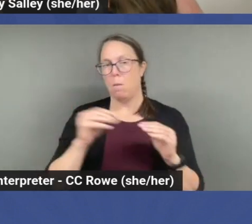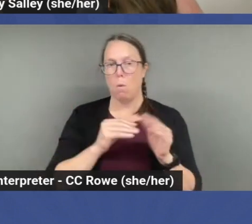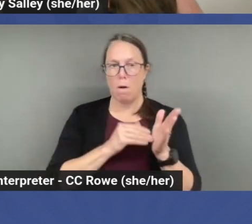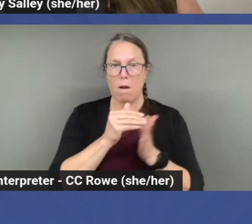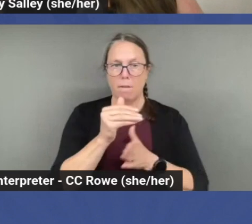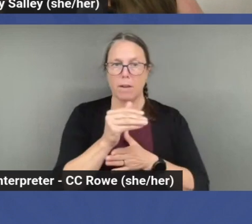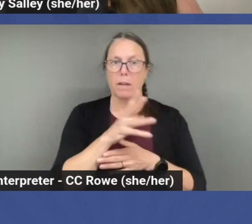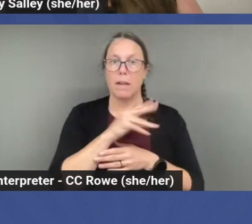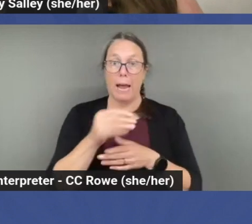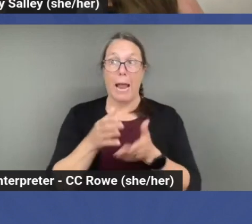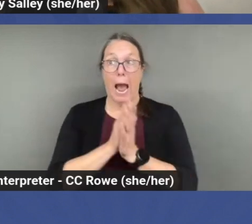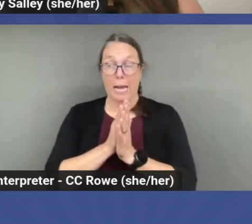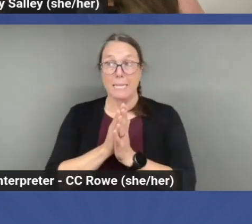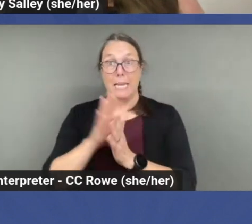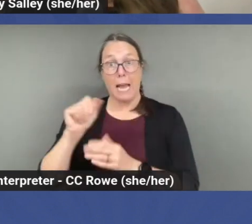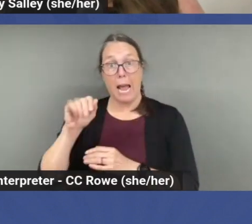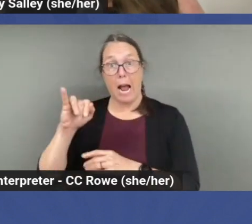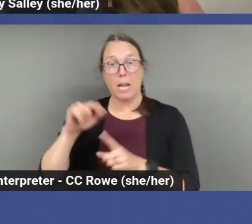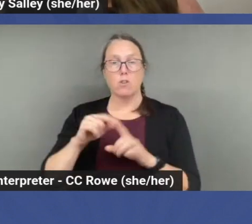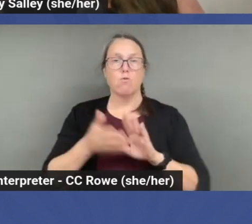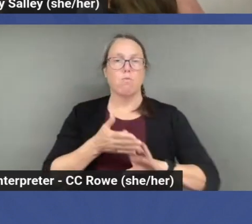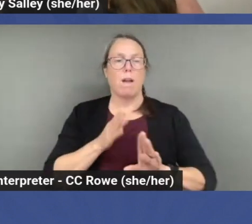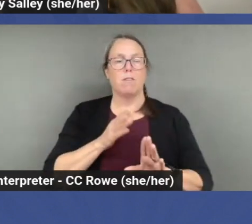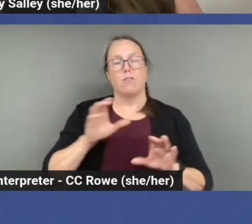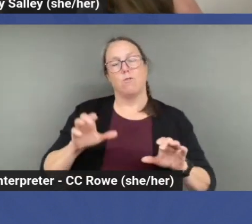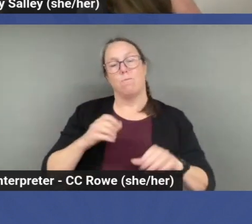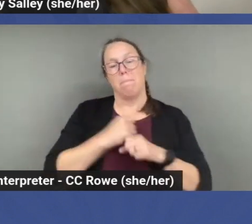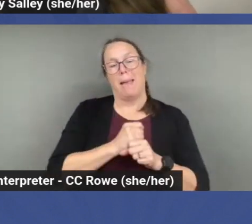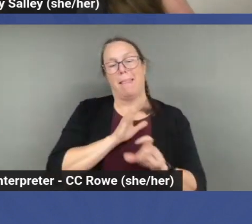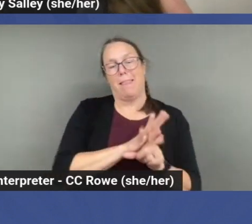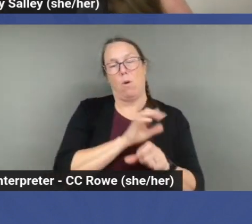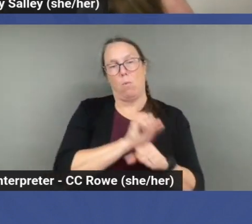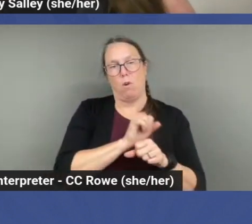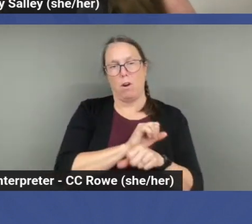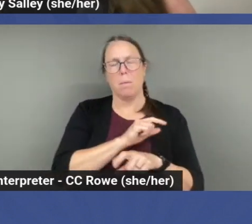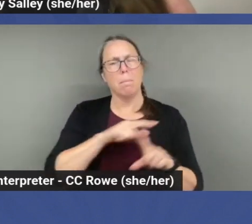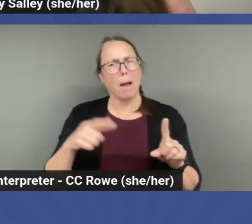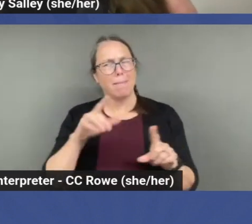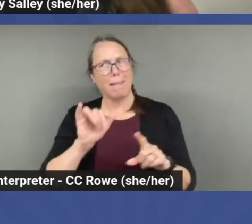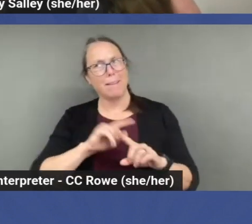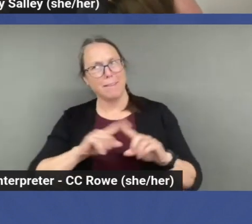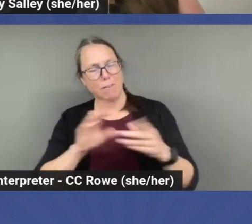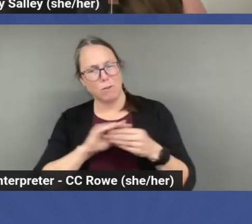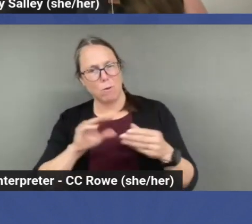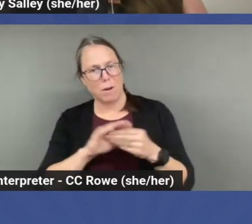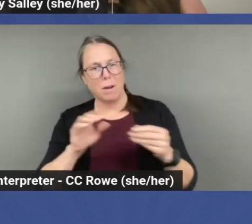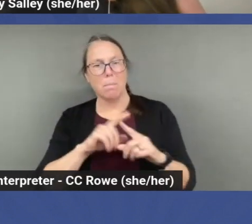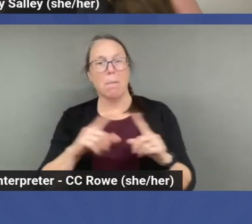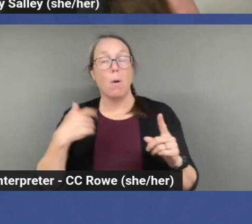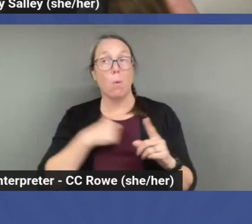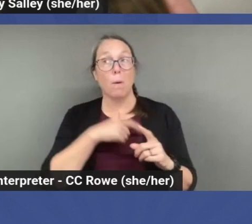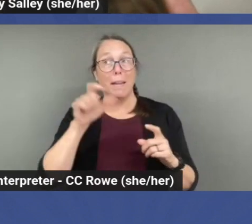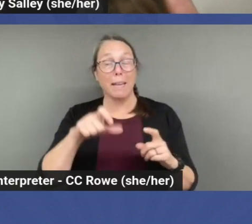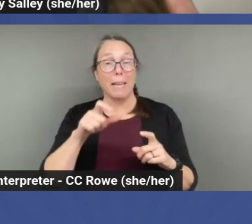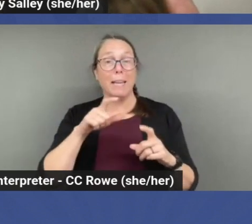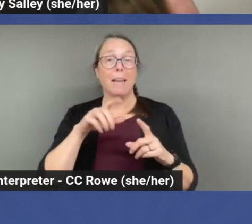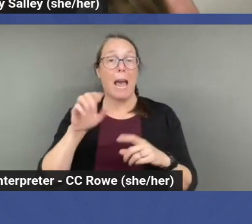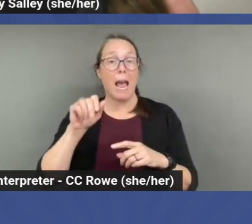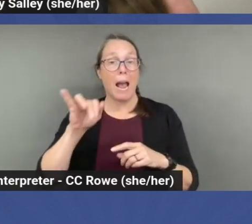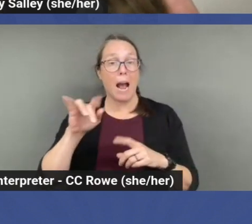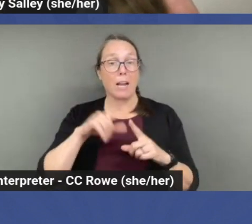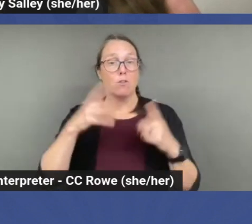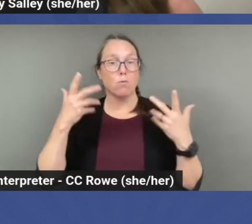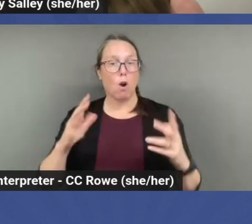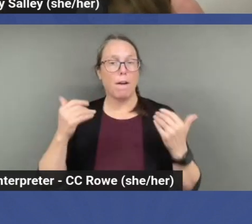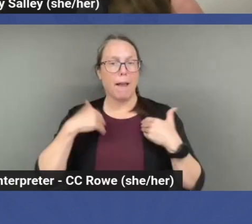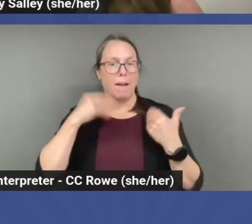story. So we really need the AI to not add more stigma of the one that already exists. And yeah, I